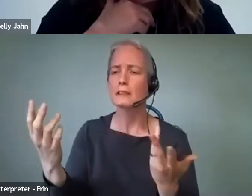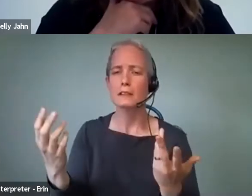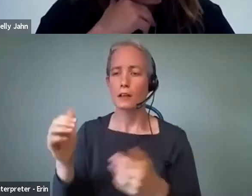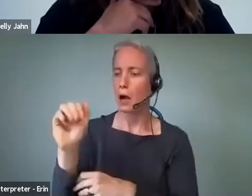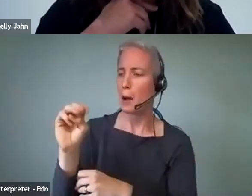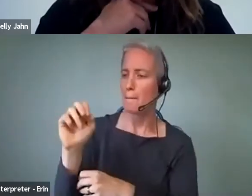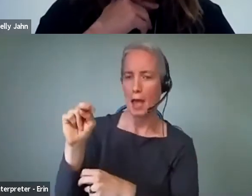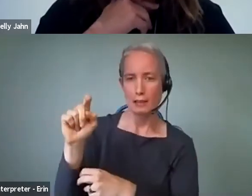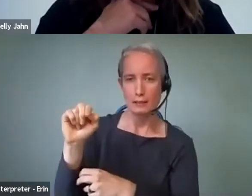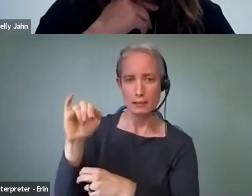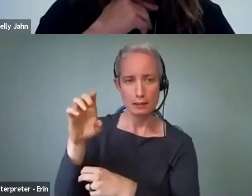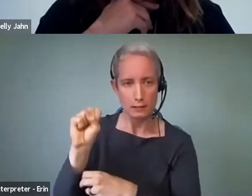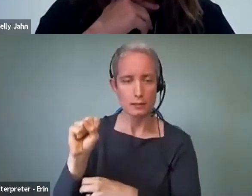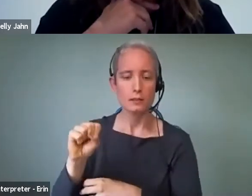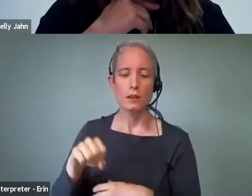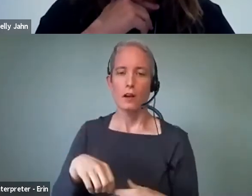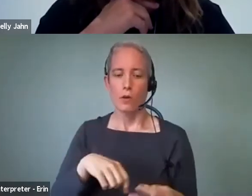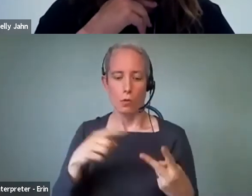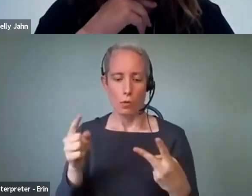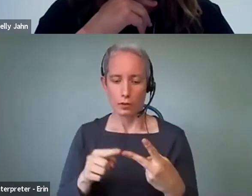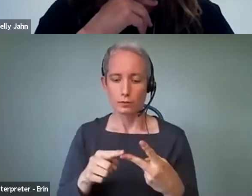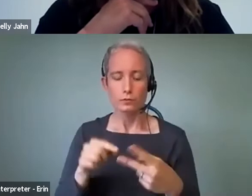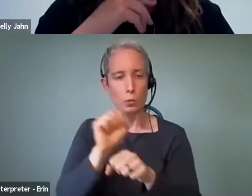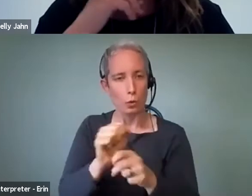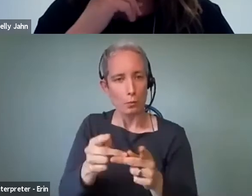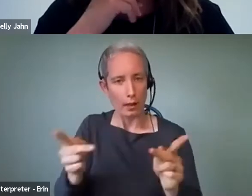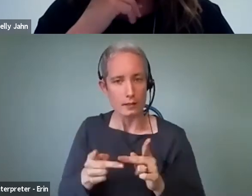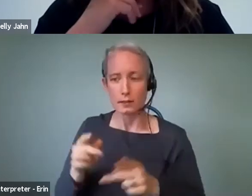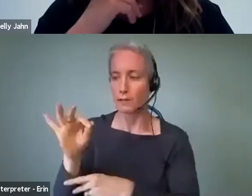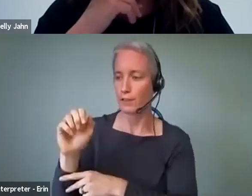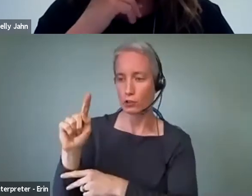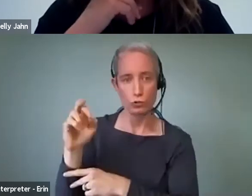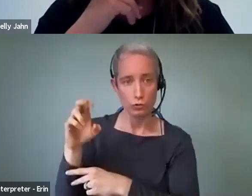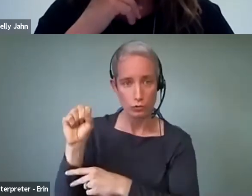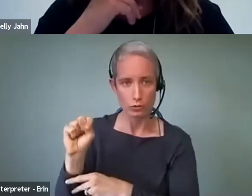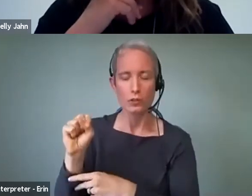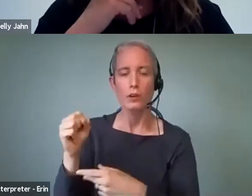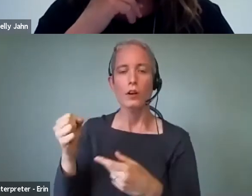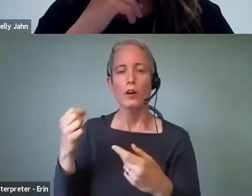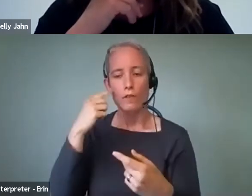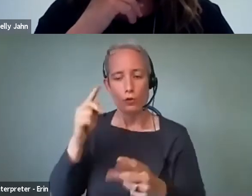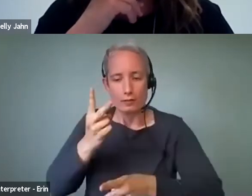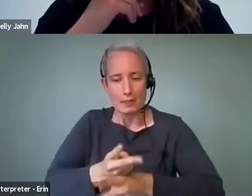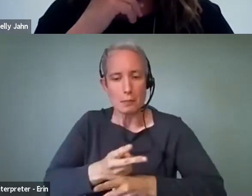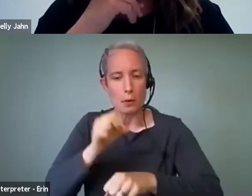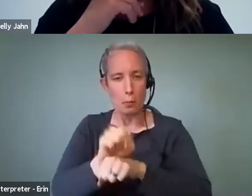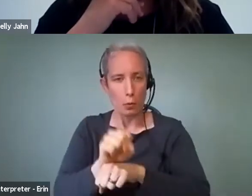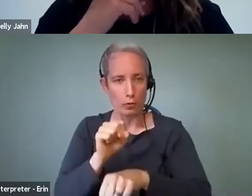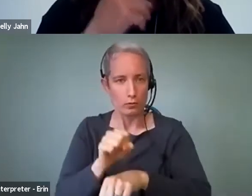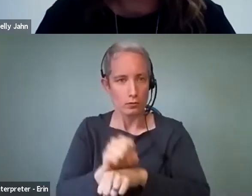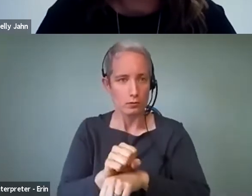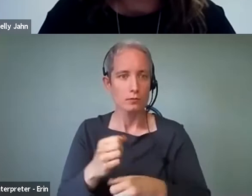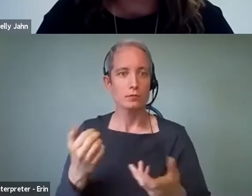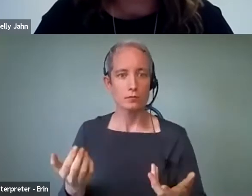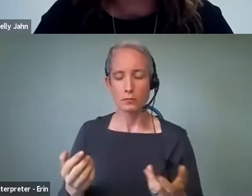now to attract and retain not only the building tenants, but also employees. And as a designer, employee wellness has